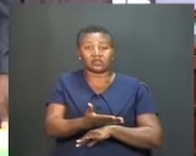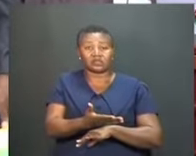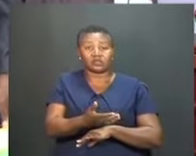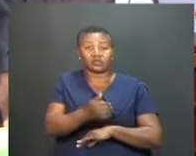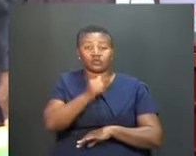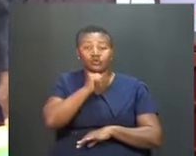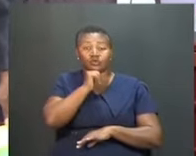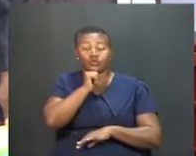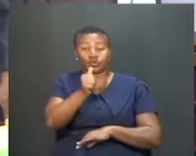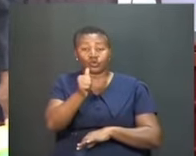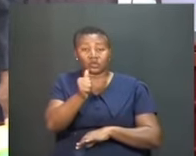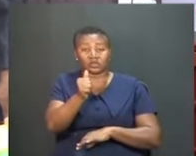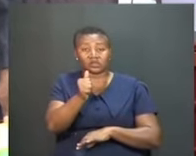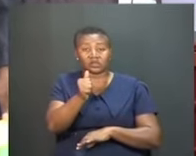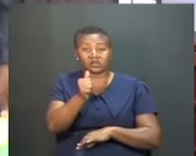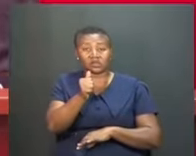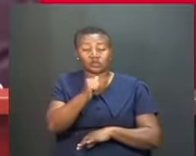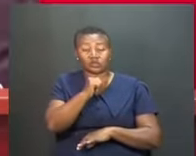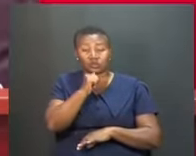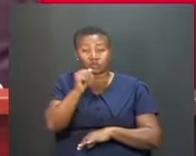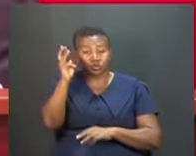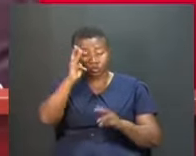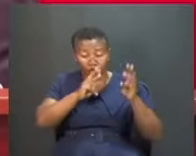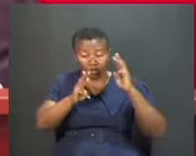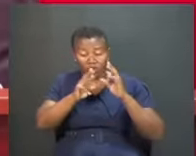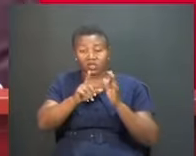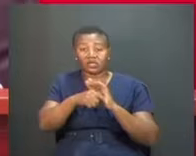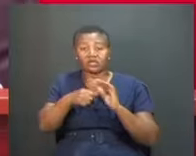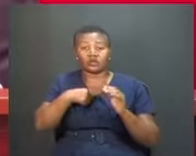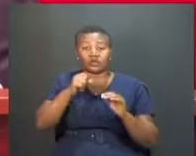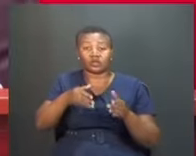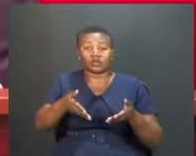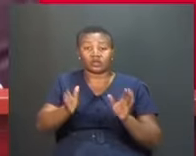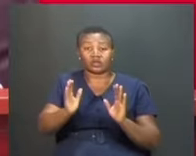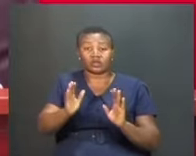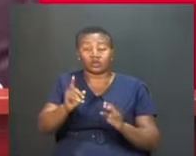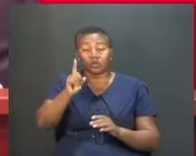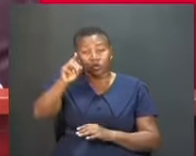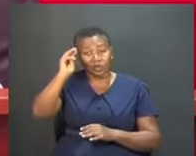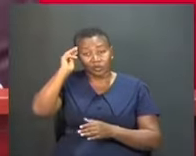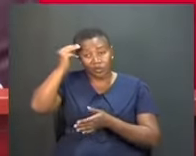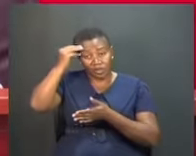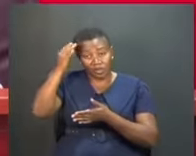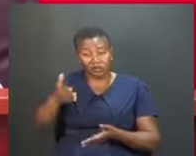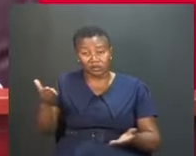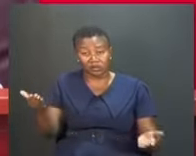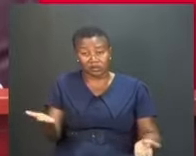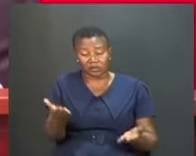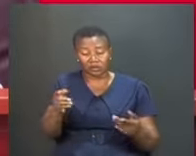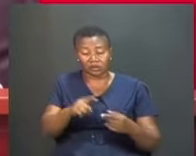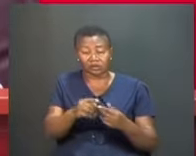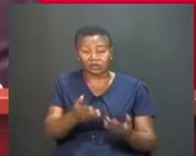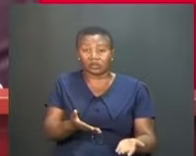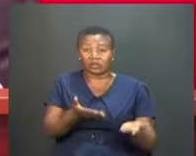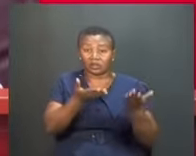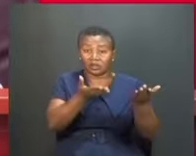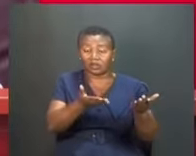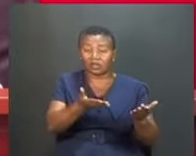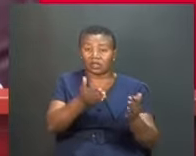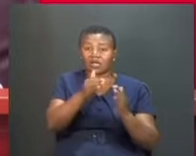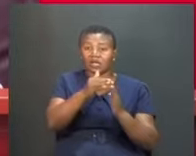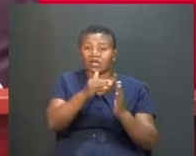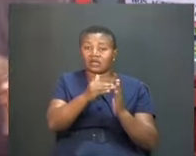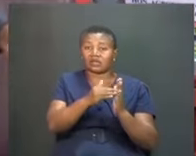opposed, we could allow one of the ministers present to also just lay item